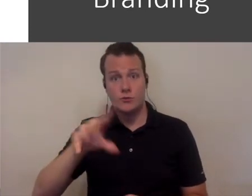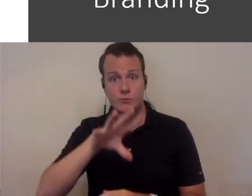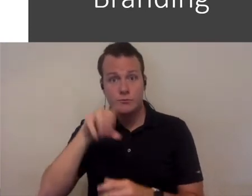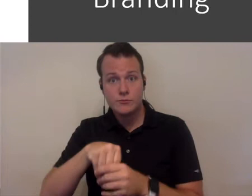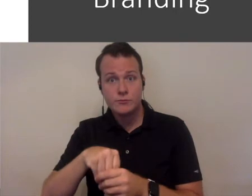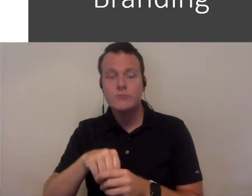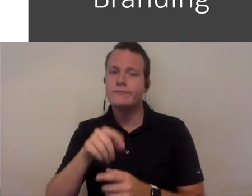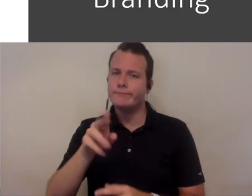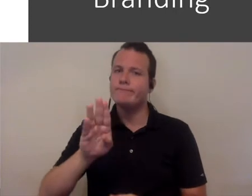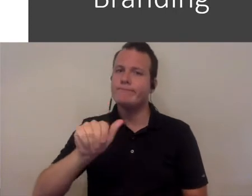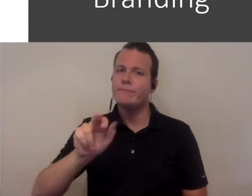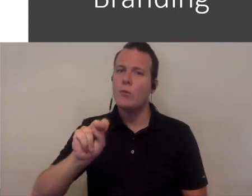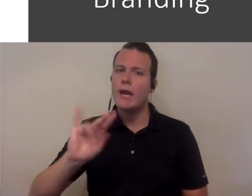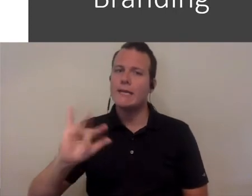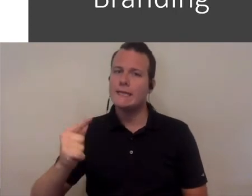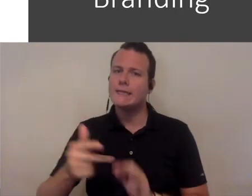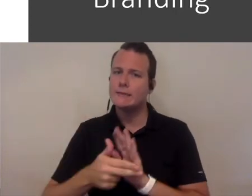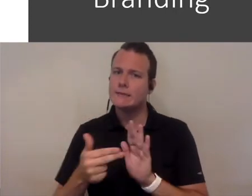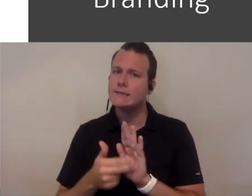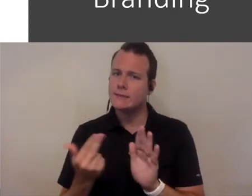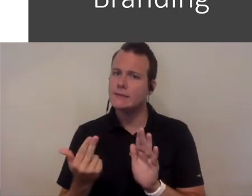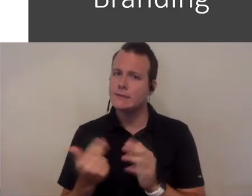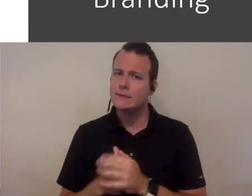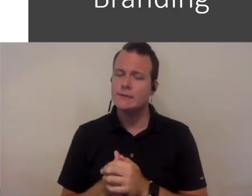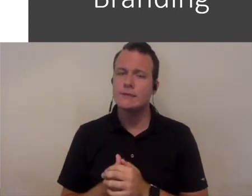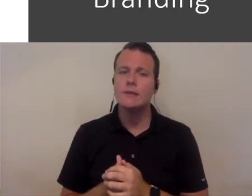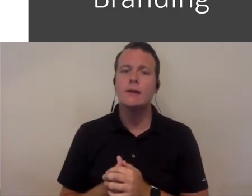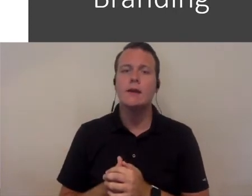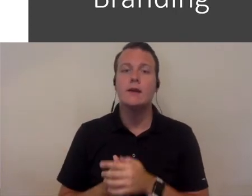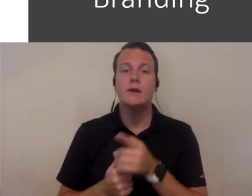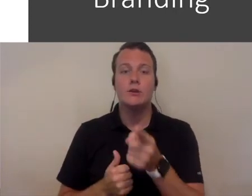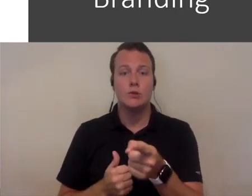branding. Are you speaking at community